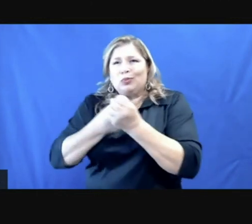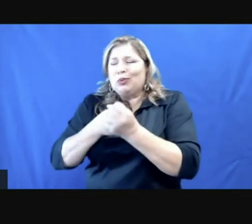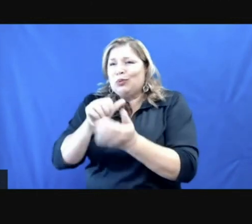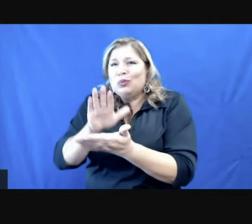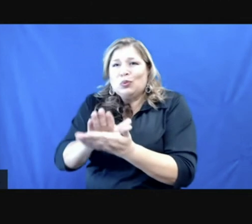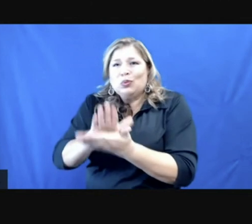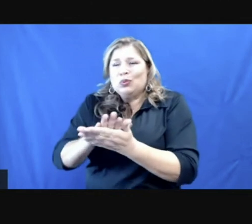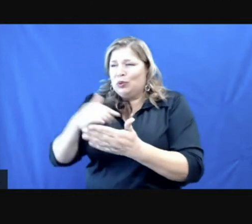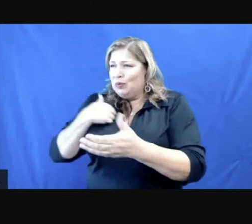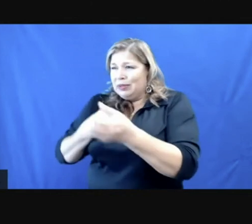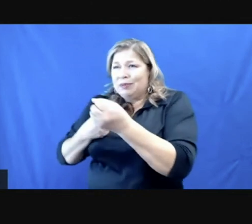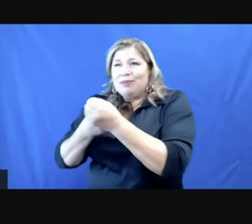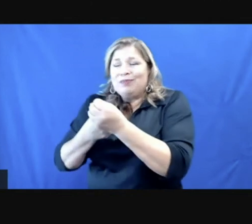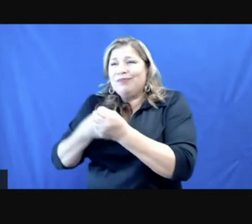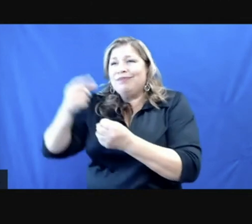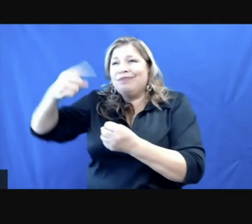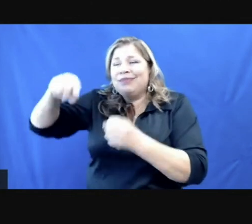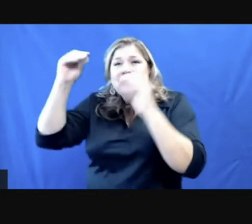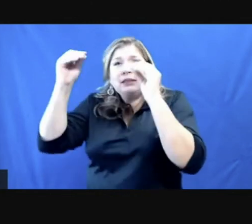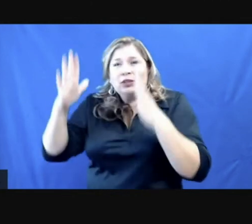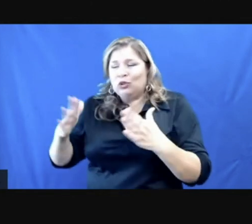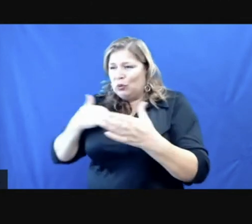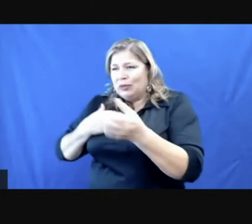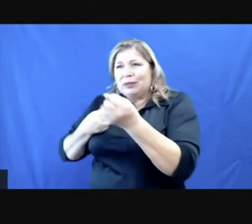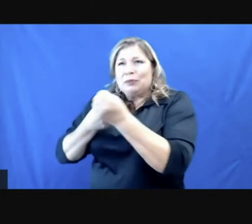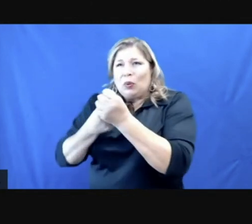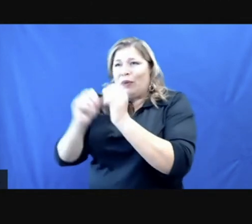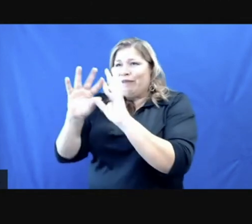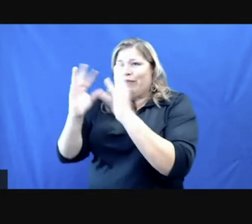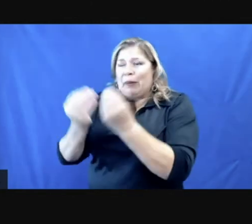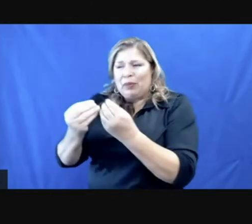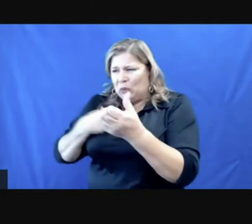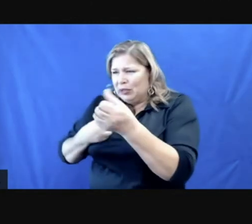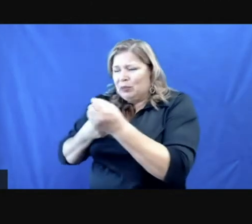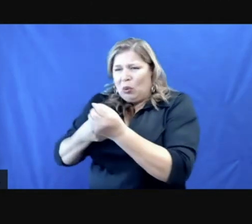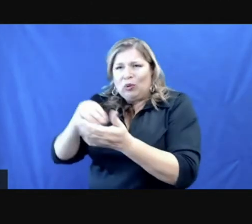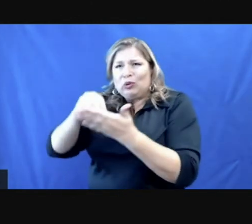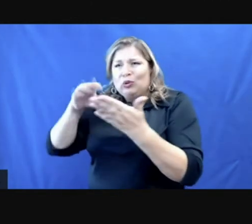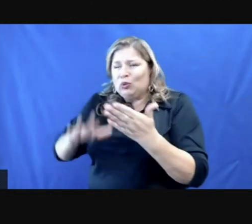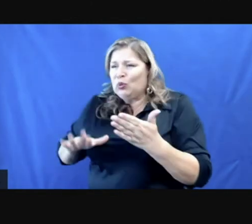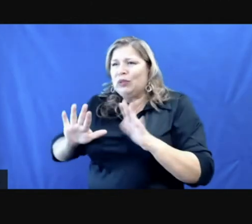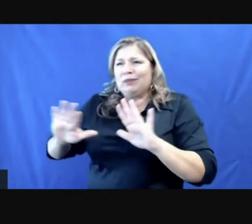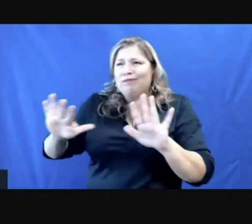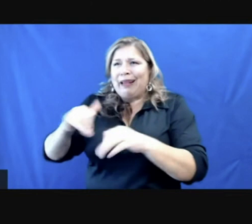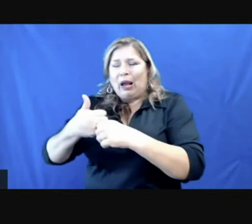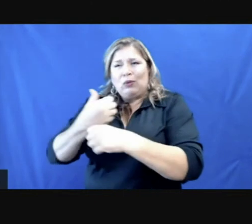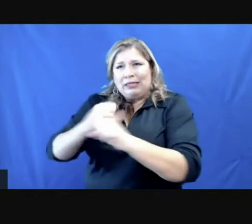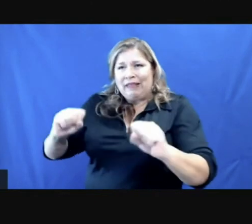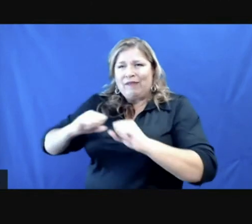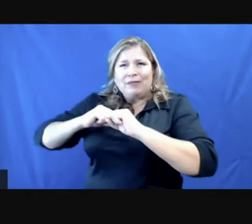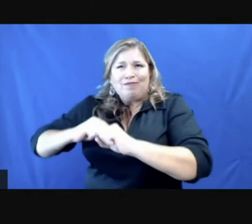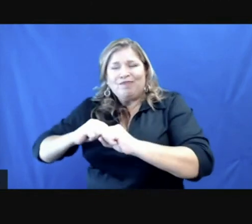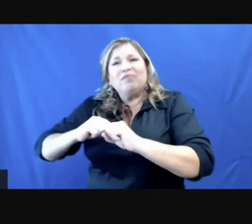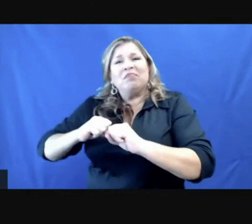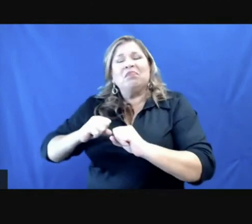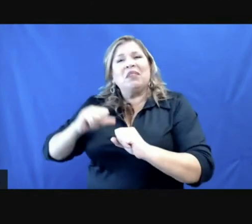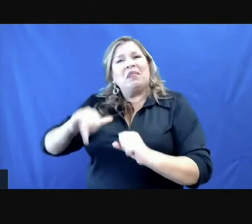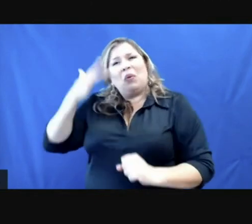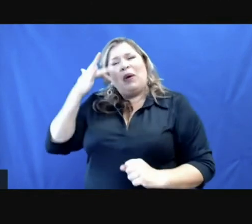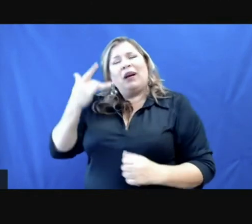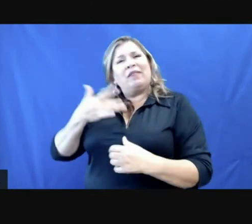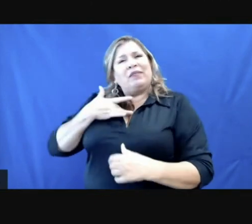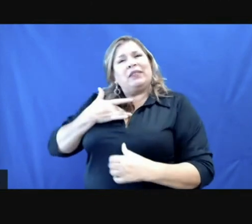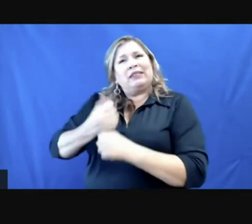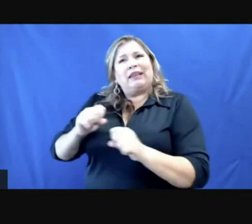faculty, teachers, those families and students, it is possible, and that's why they remain with that option.